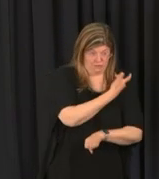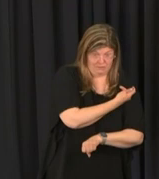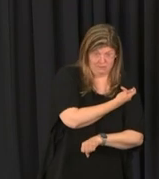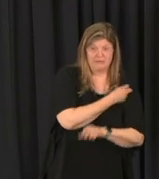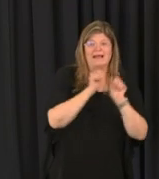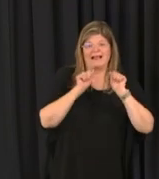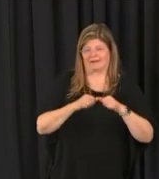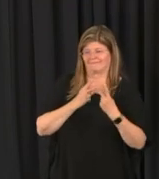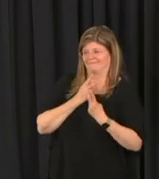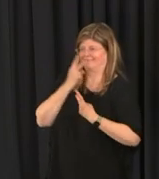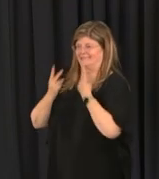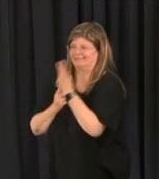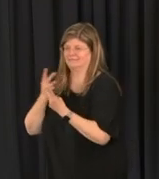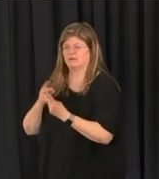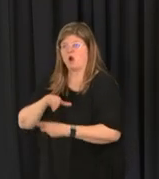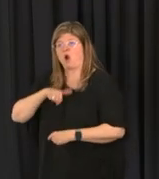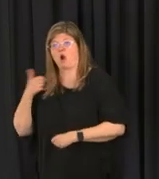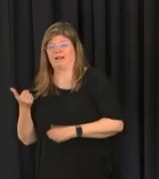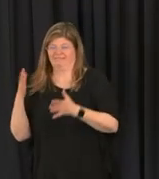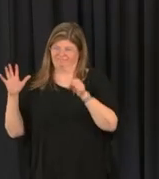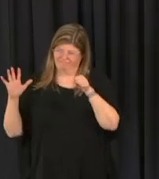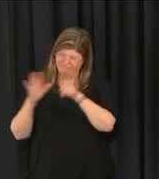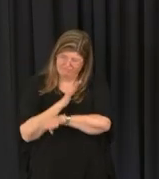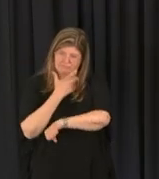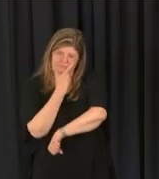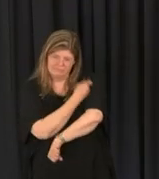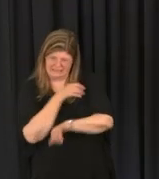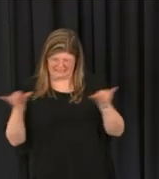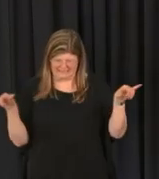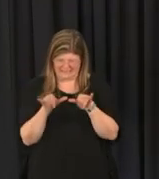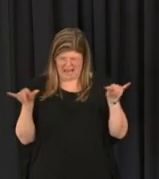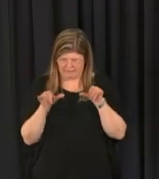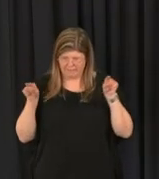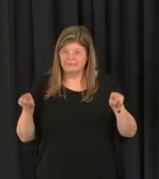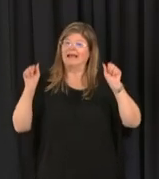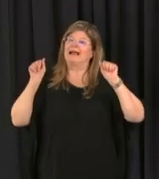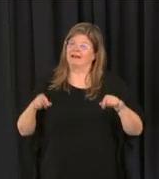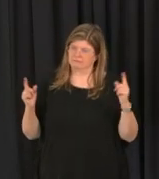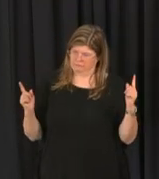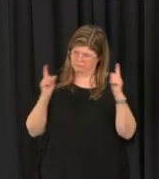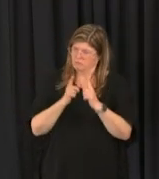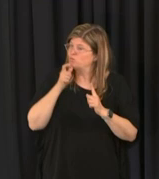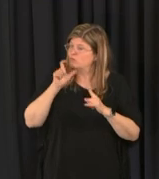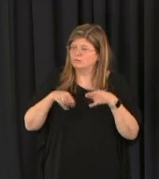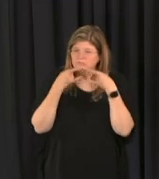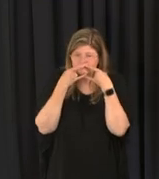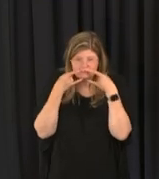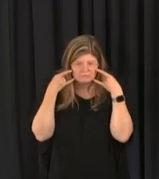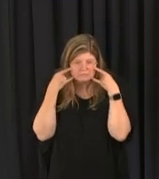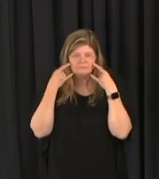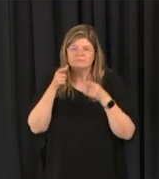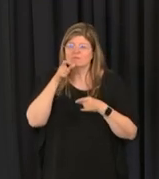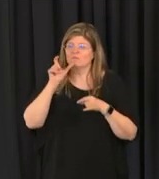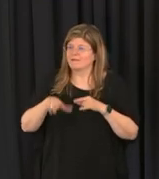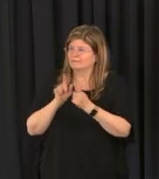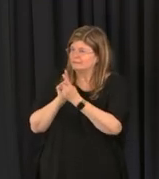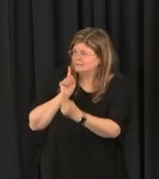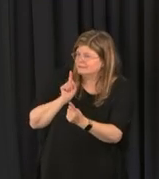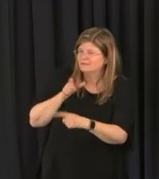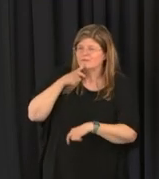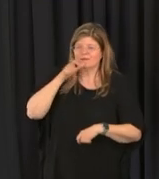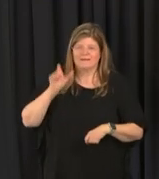people indoors in private gatherings without wearing masks or physical distancing. This recommendation means that people can